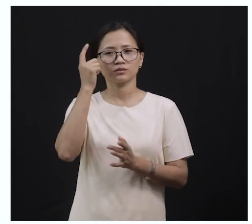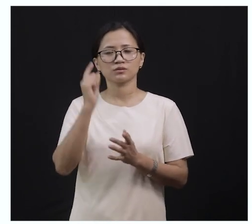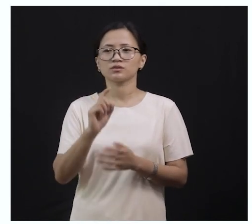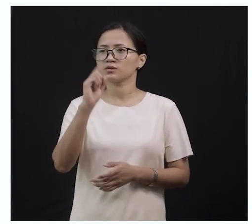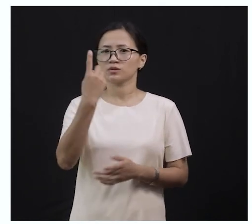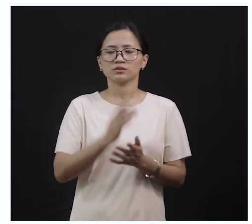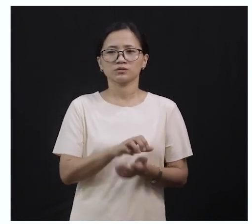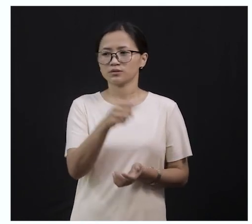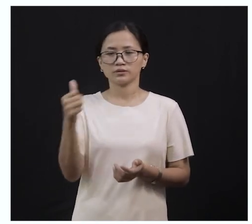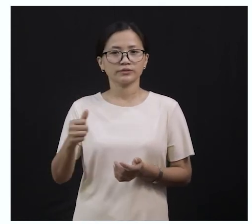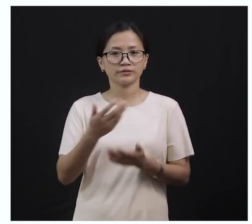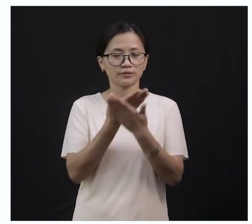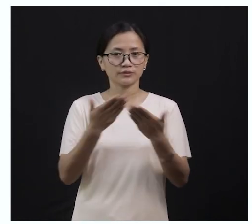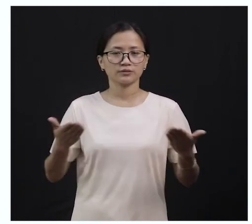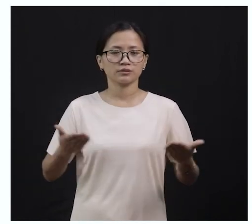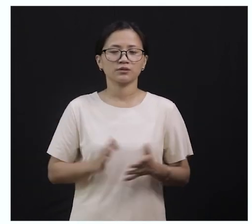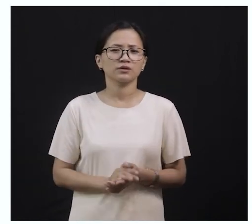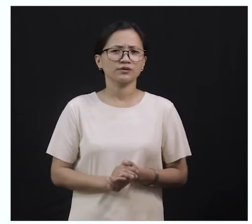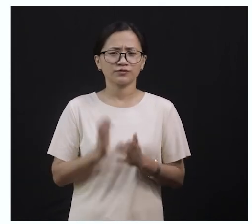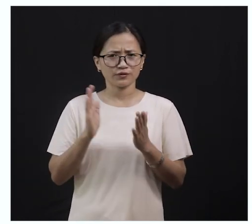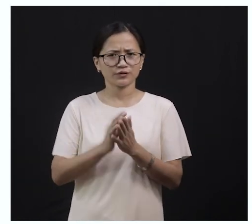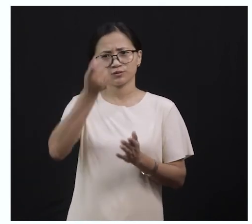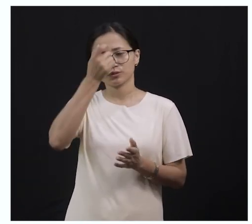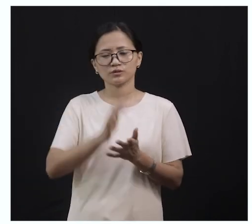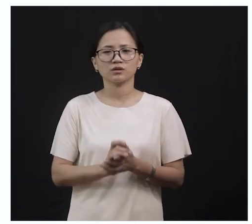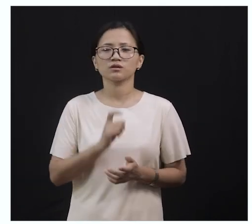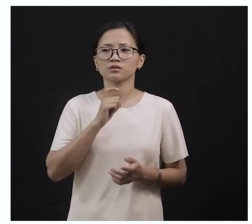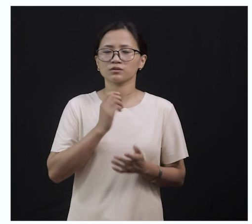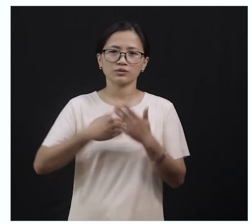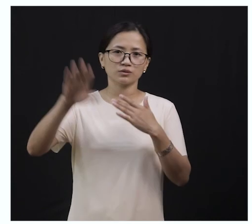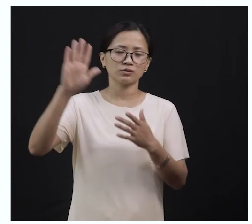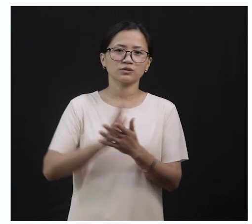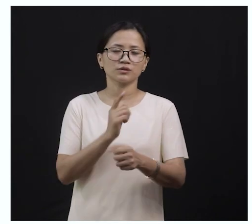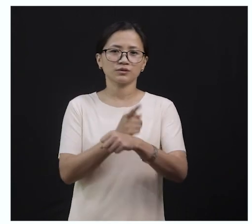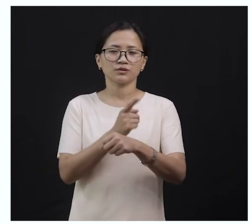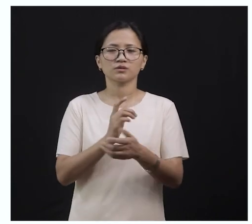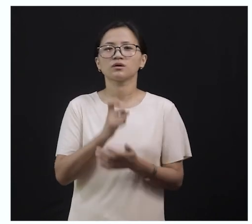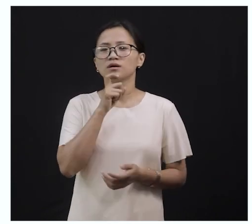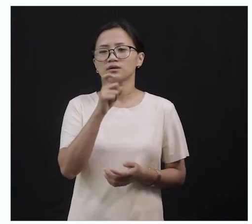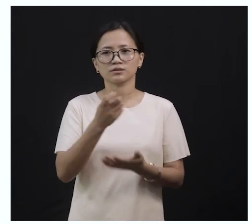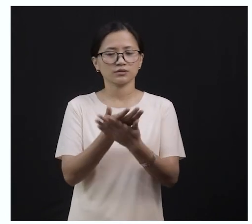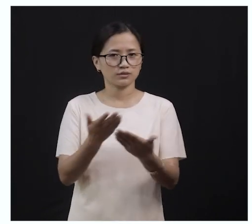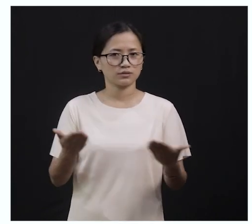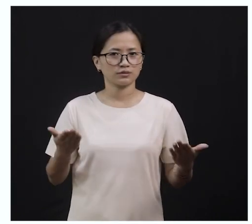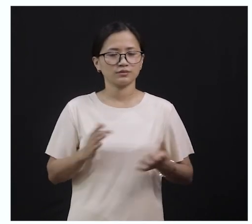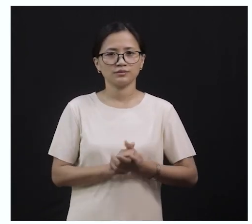one or the other thing. If you have any doubt, you can go to your teacher and you can ask them,